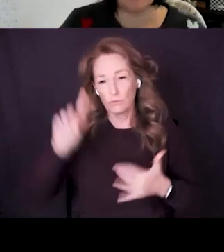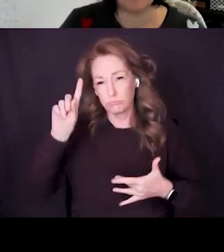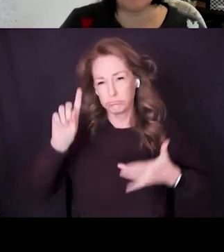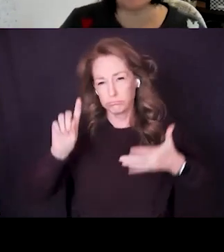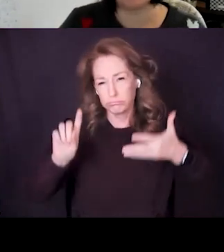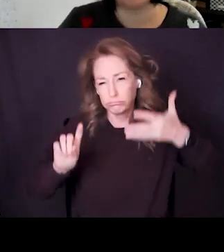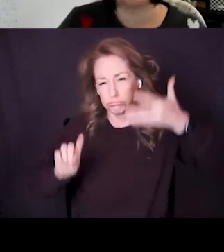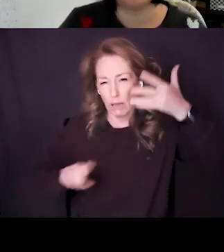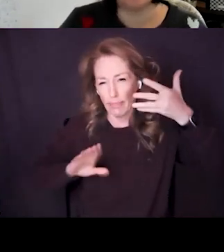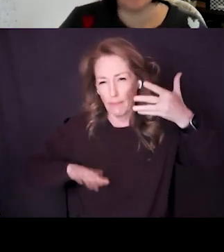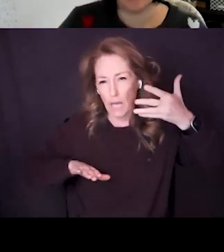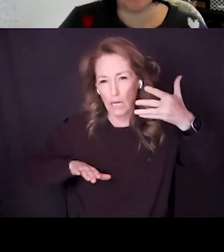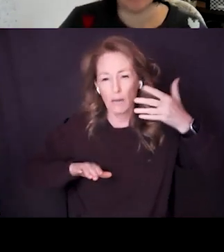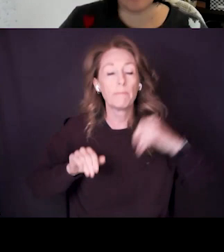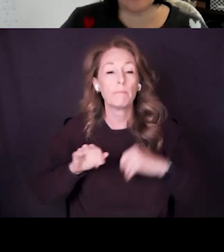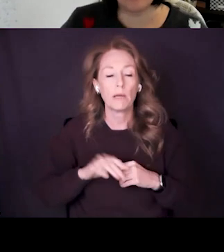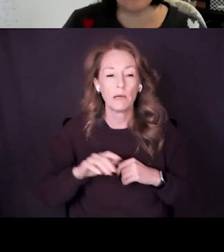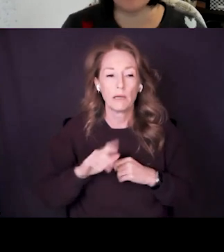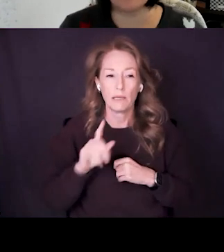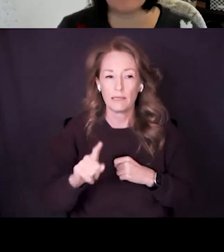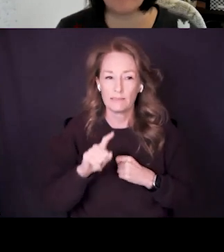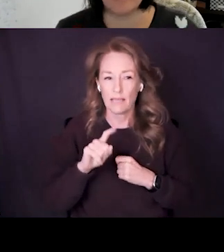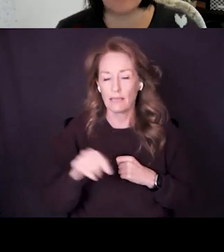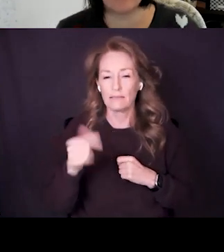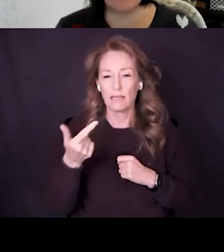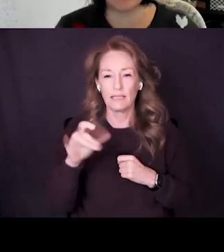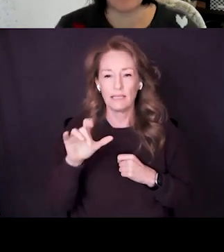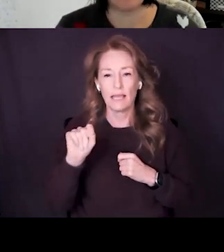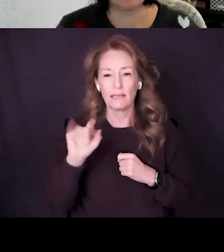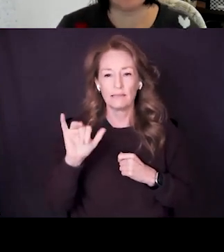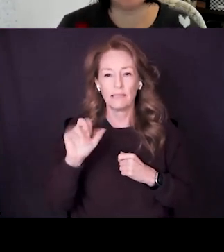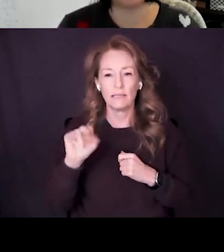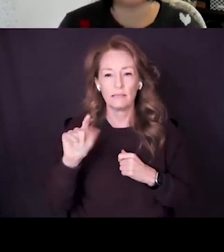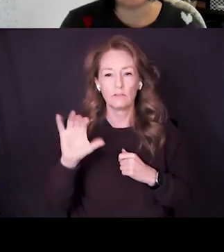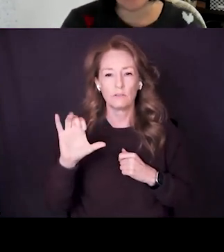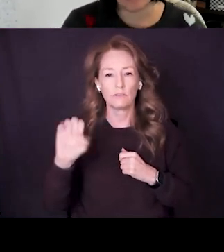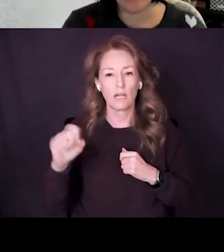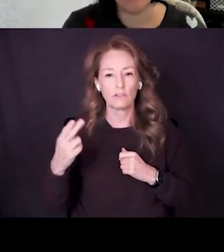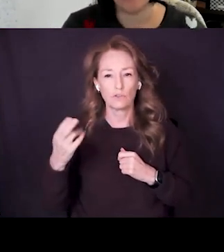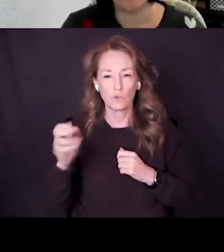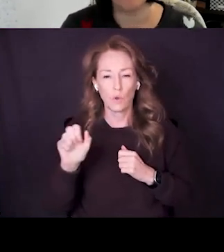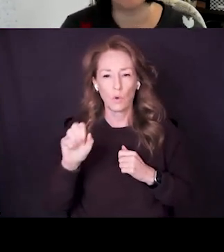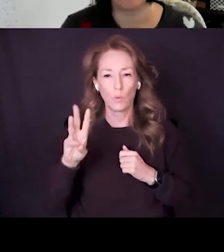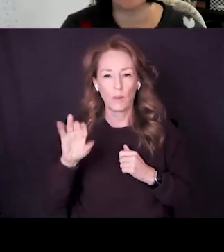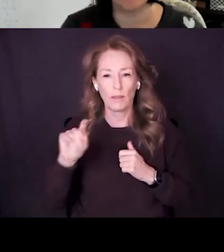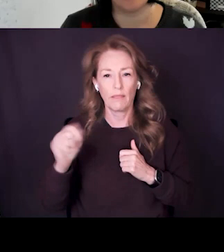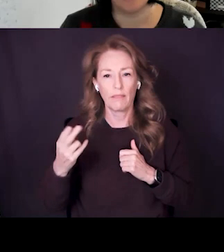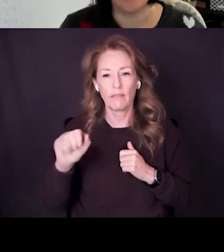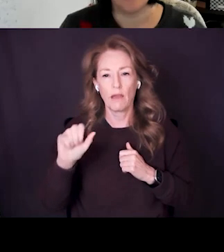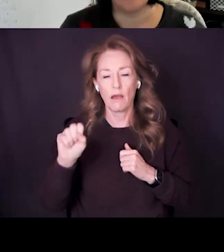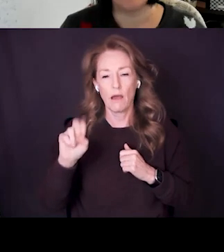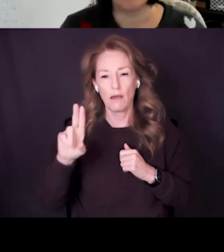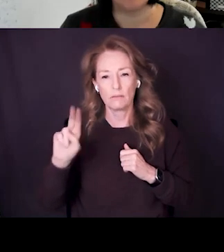and it says, get in touch with us. So this crisis services map is going to be a living document on the